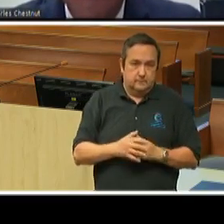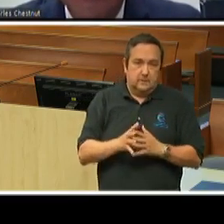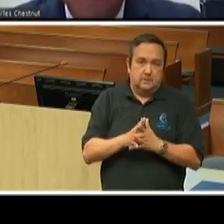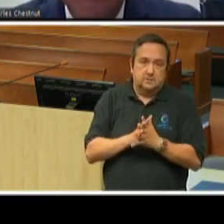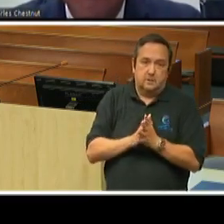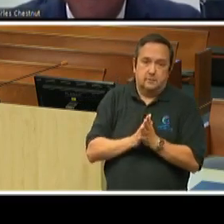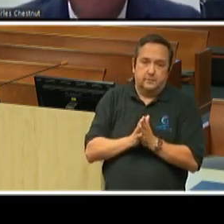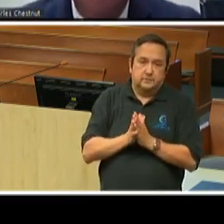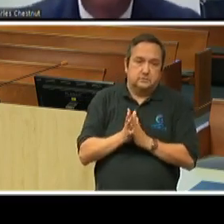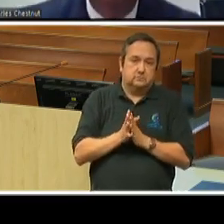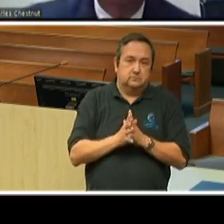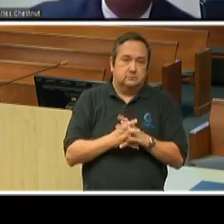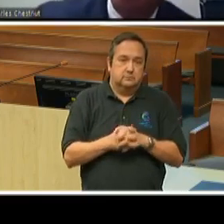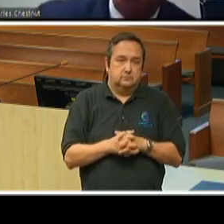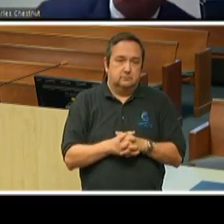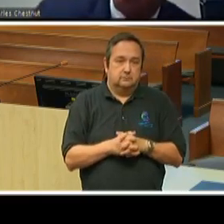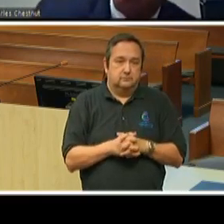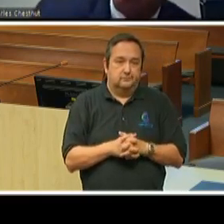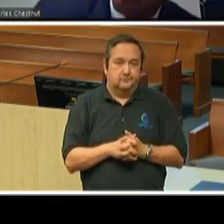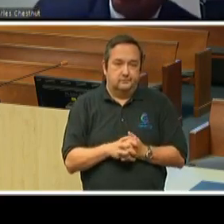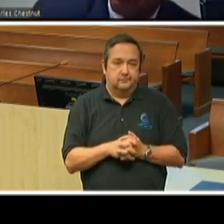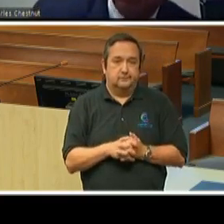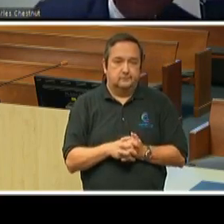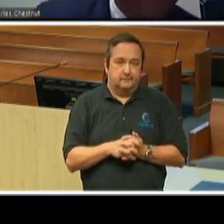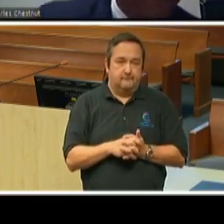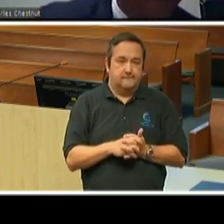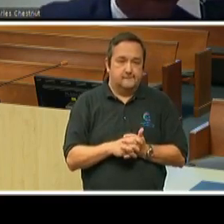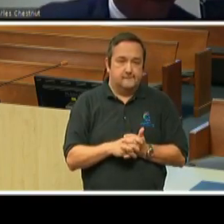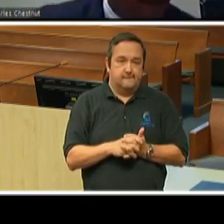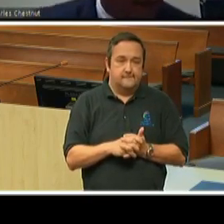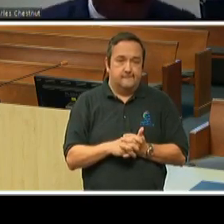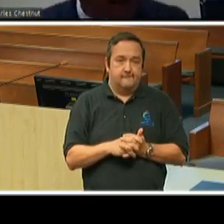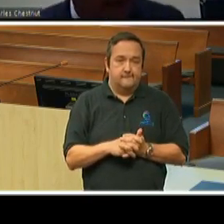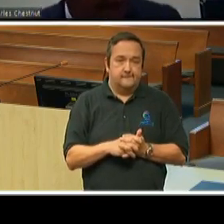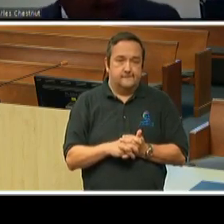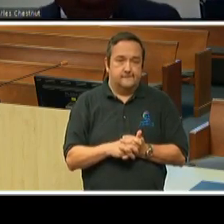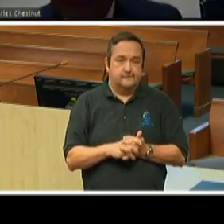Michelle. All right. Then I have